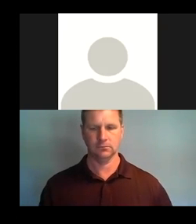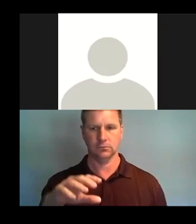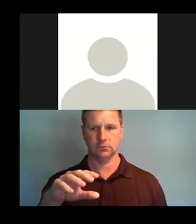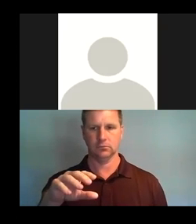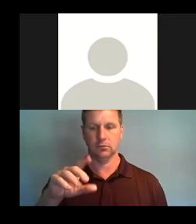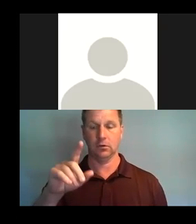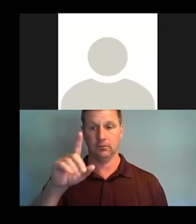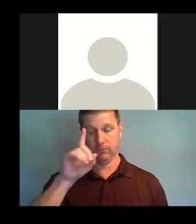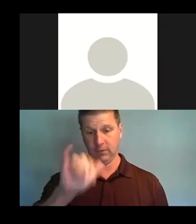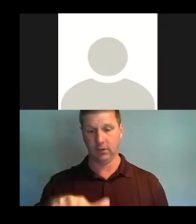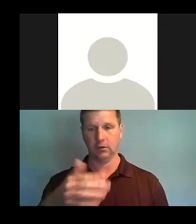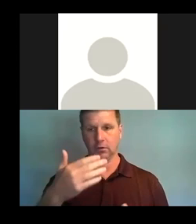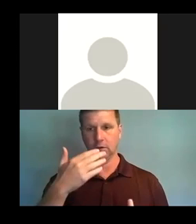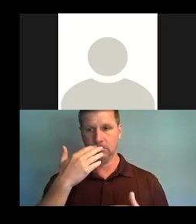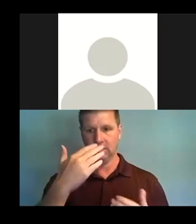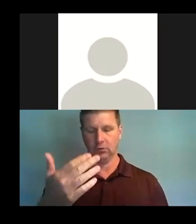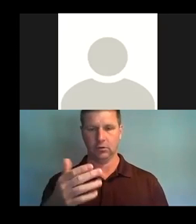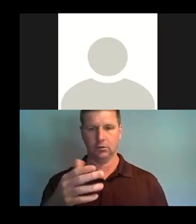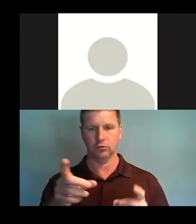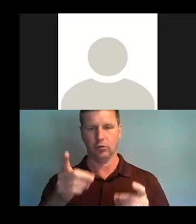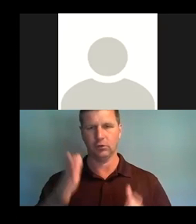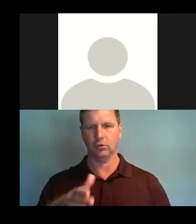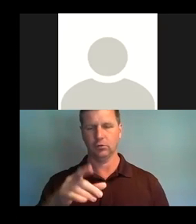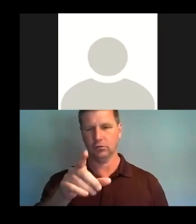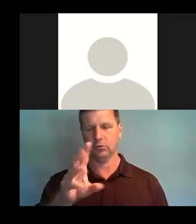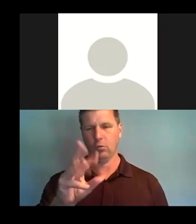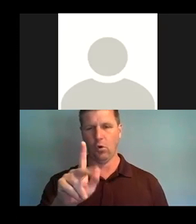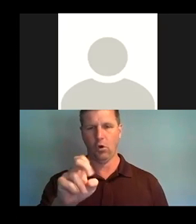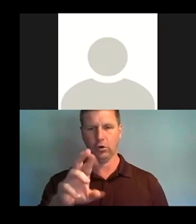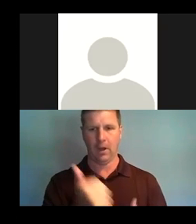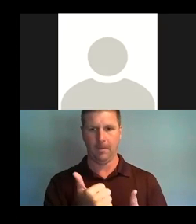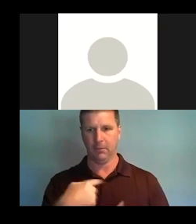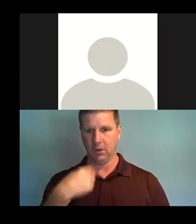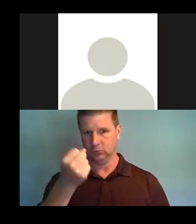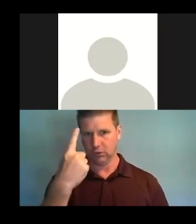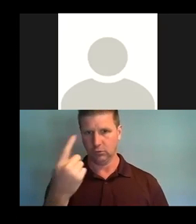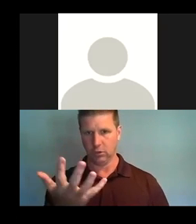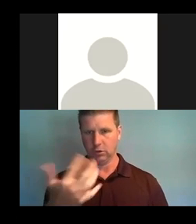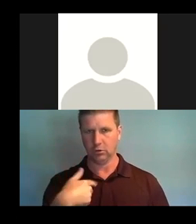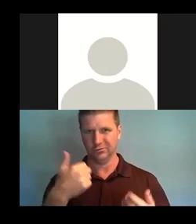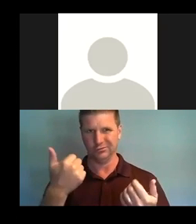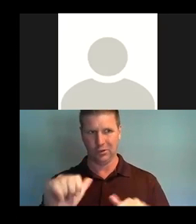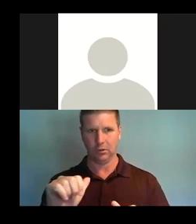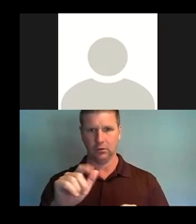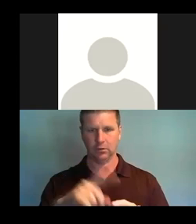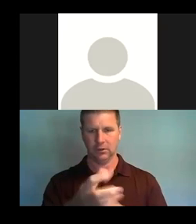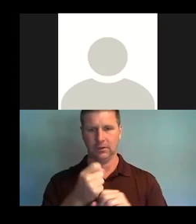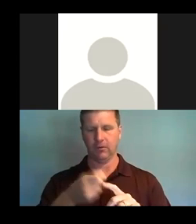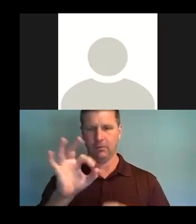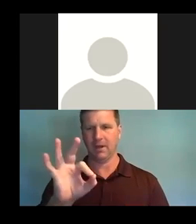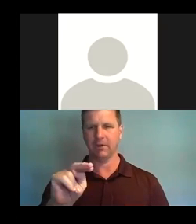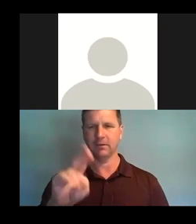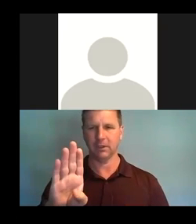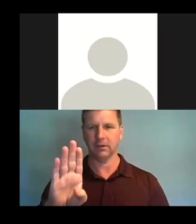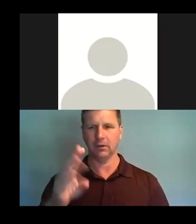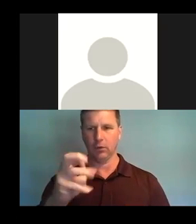Towards that end, thank you, Director Walker, for sort of helping me understand what I was trying to get from FNB when we were having